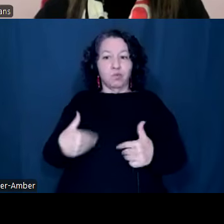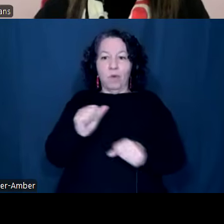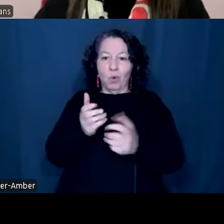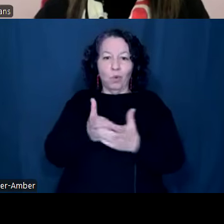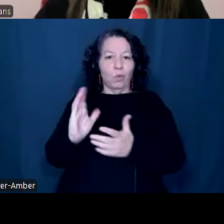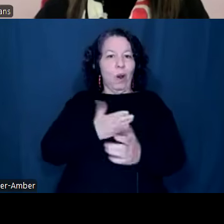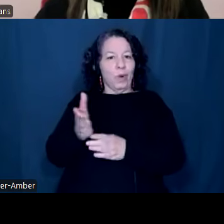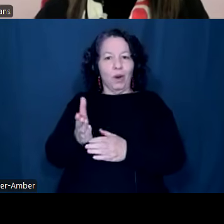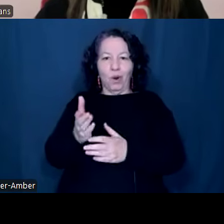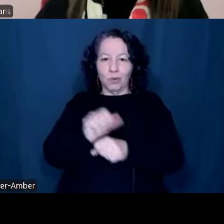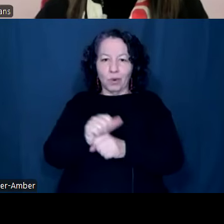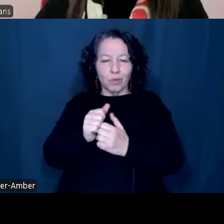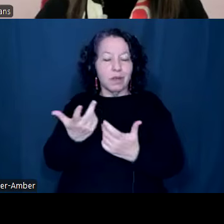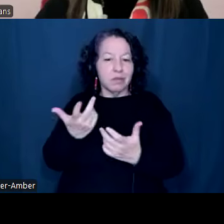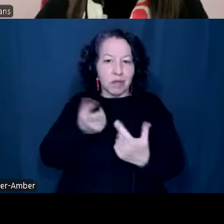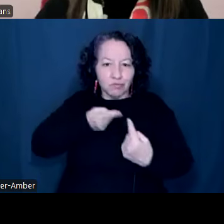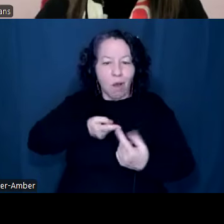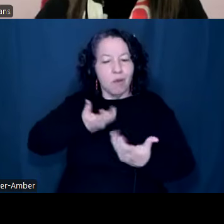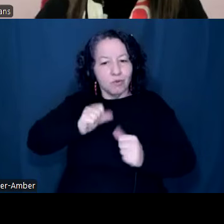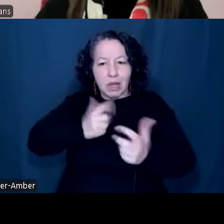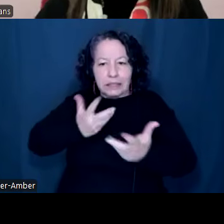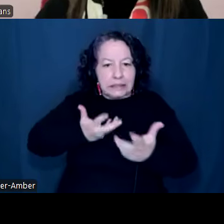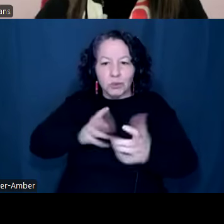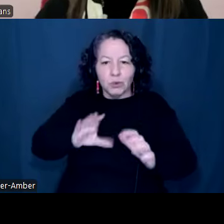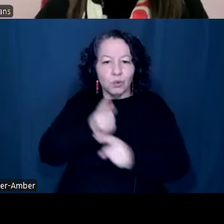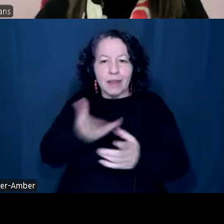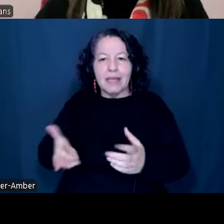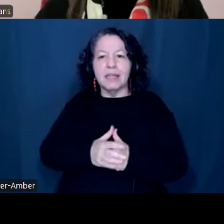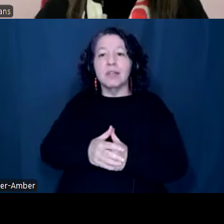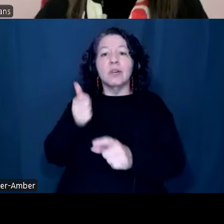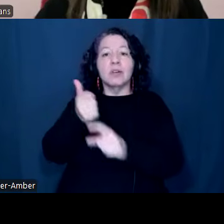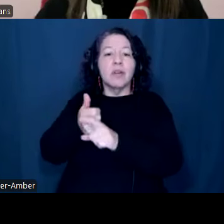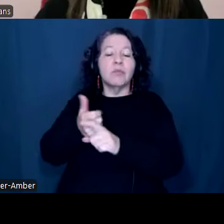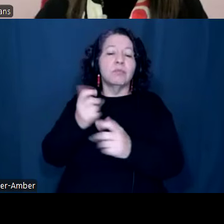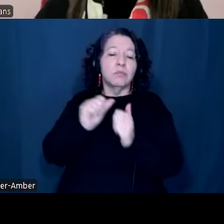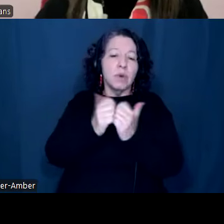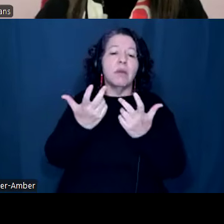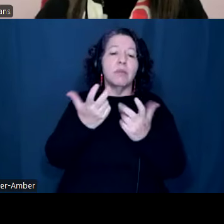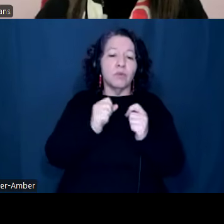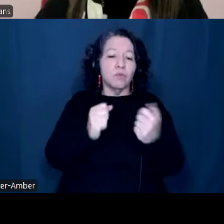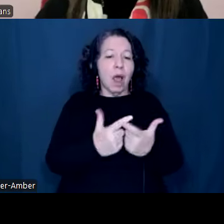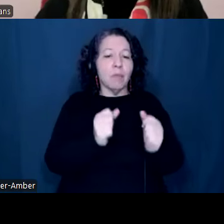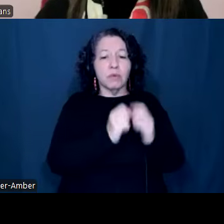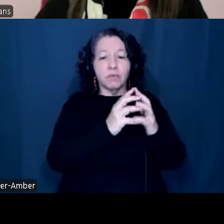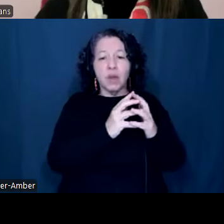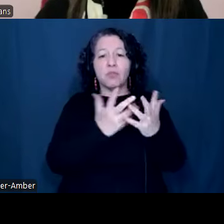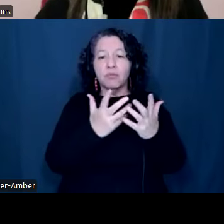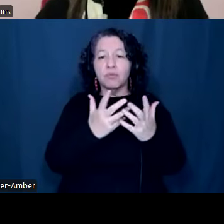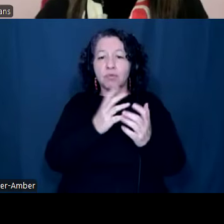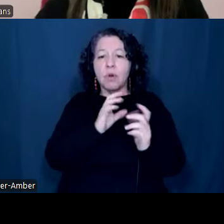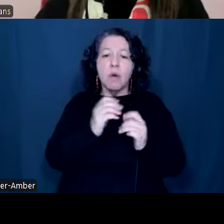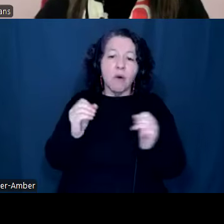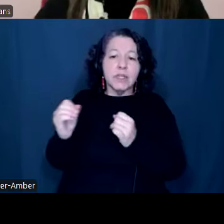She works with tribal historic preservation officers and Native communities about how to deal with NAGPRA collections